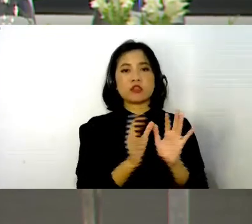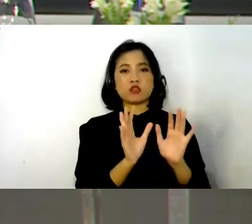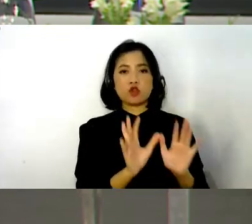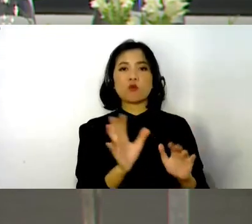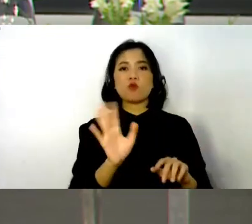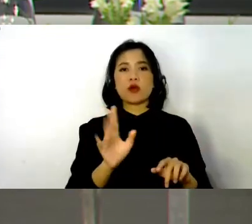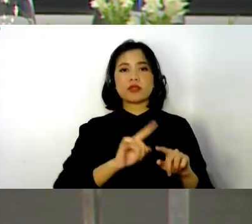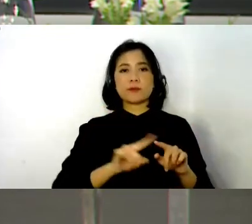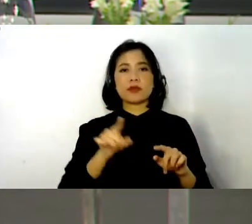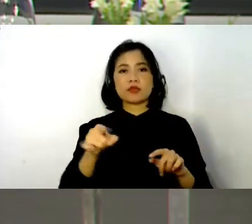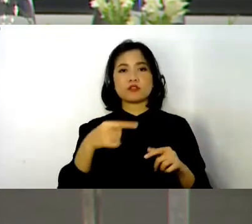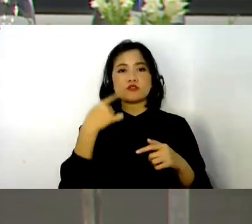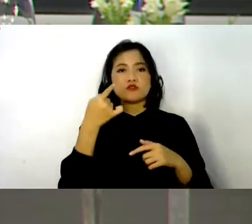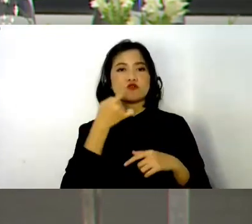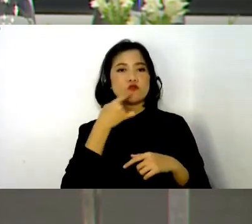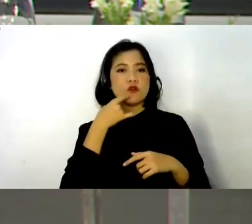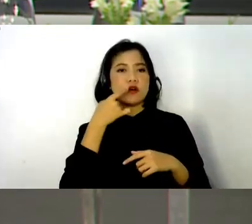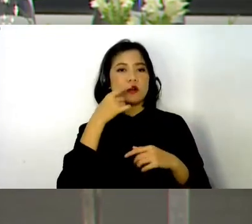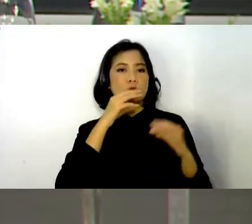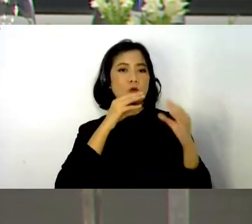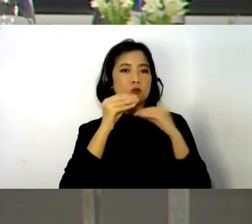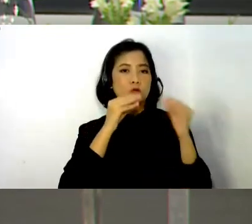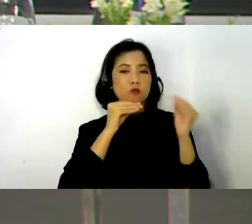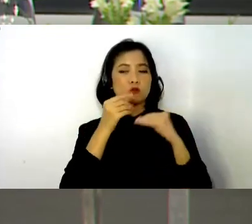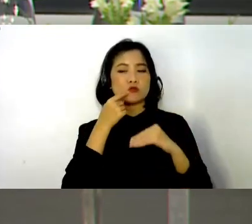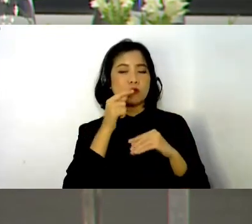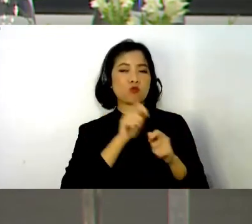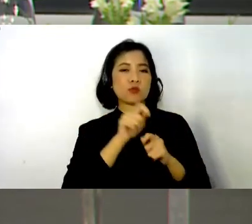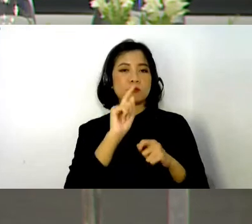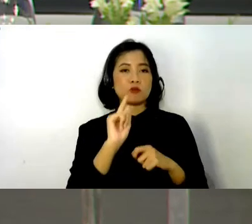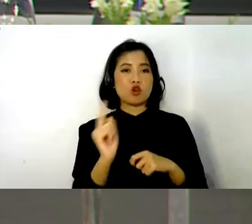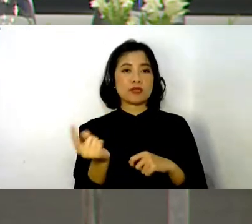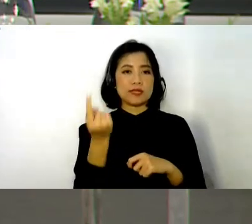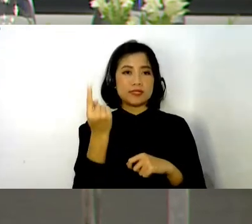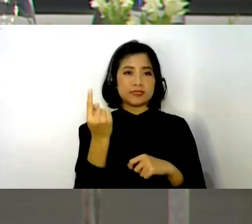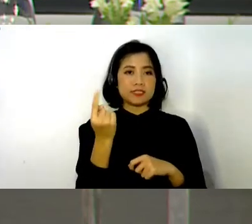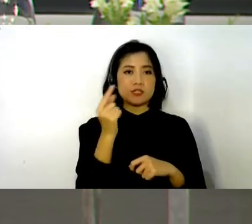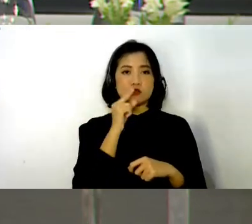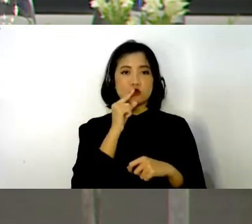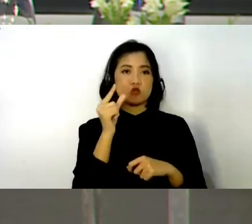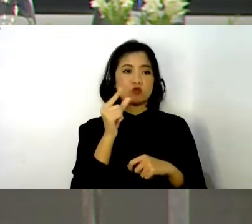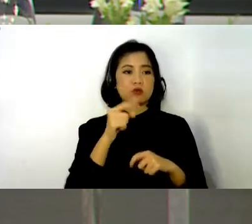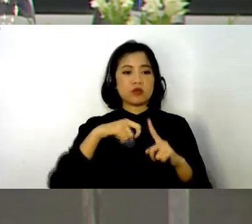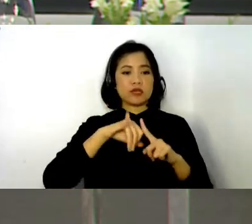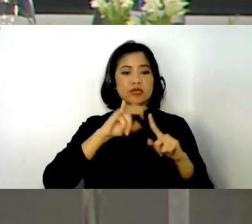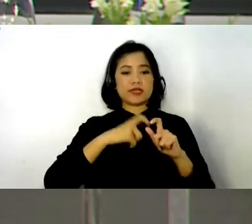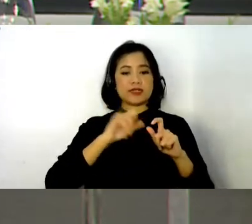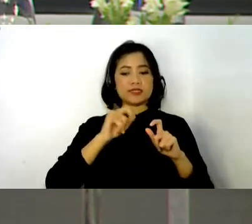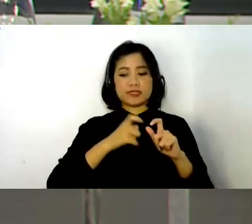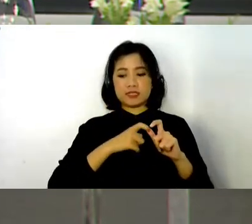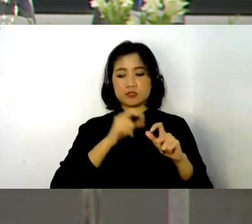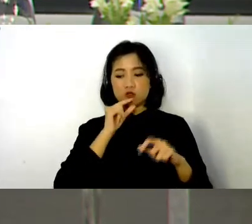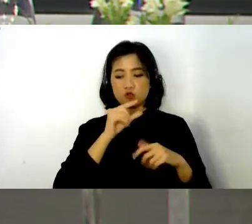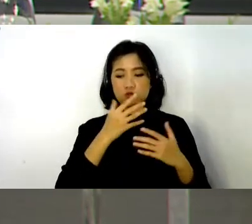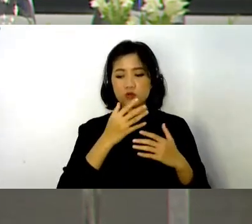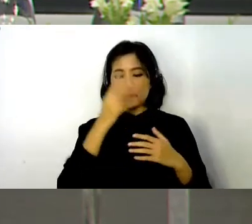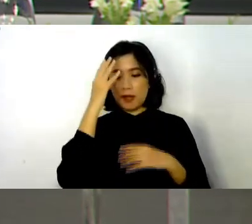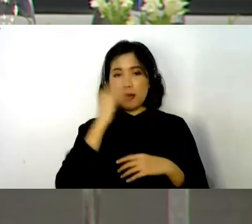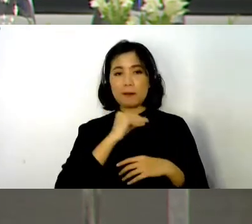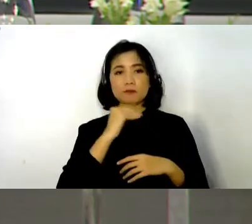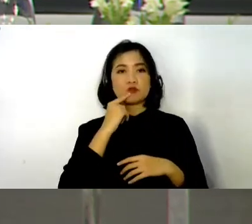minister always have problem whenever we have the rise of oil price, the rise of course, at one